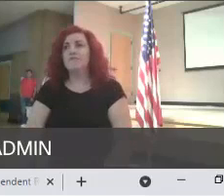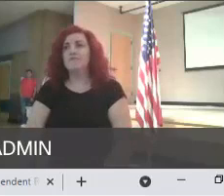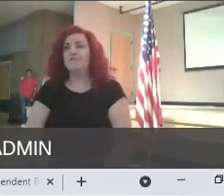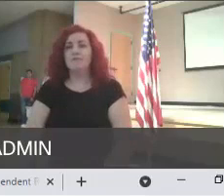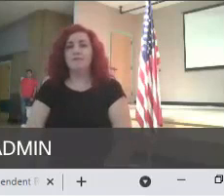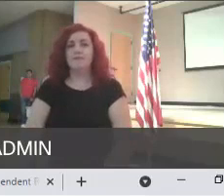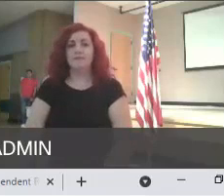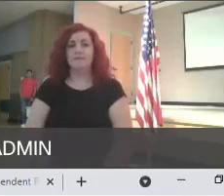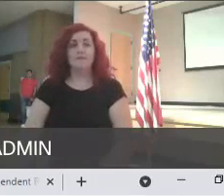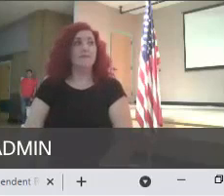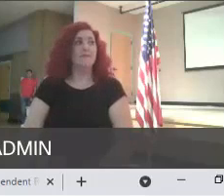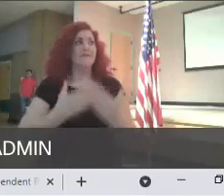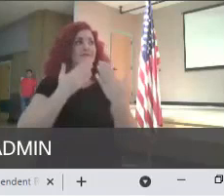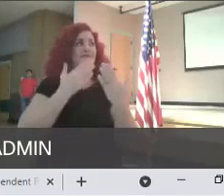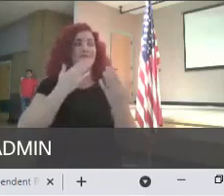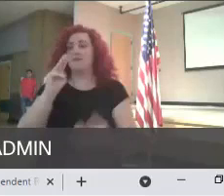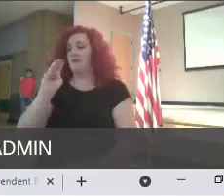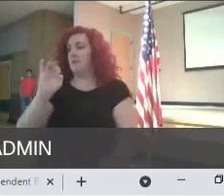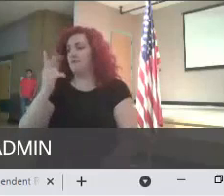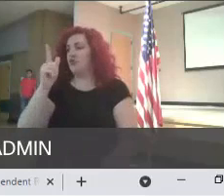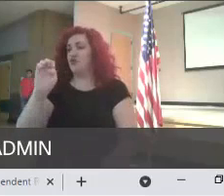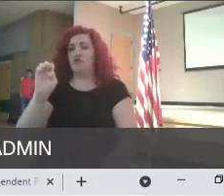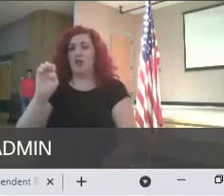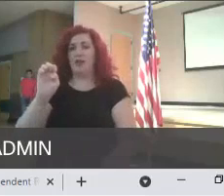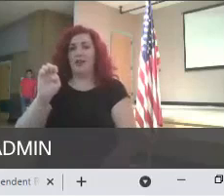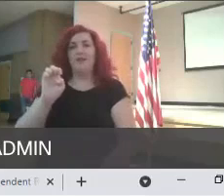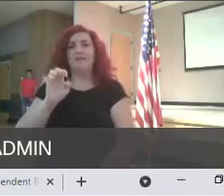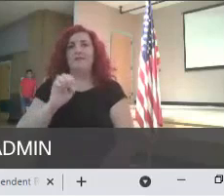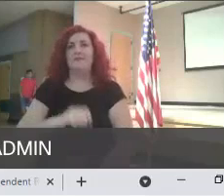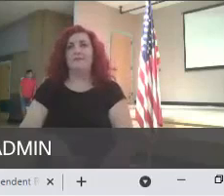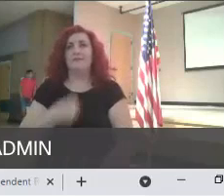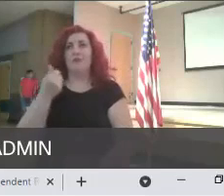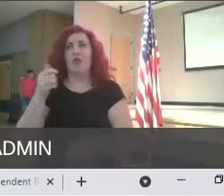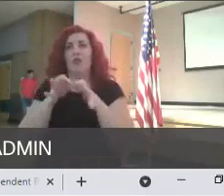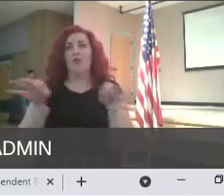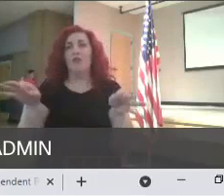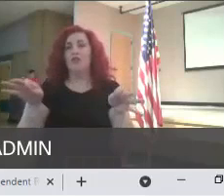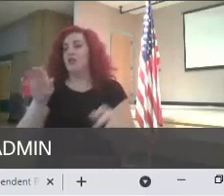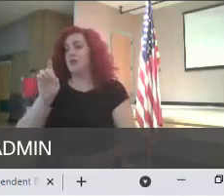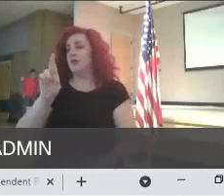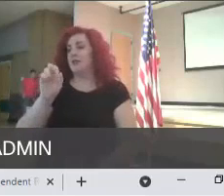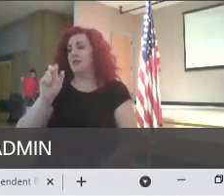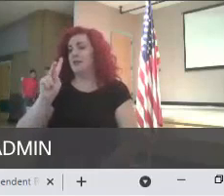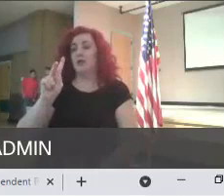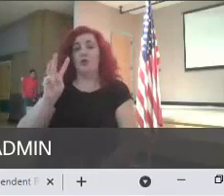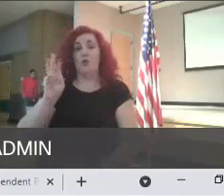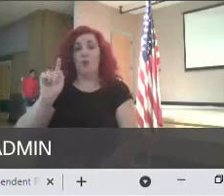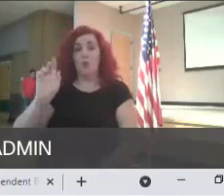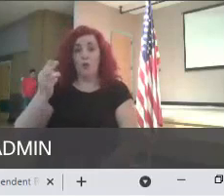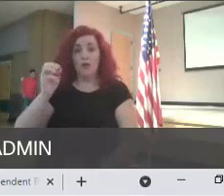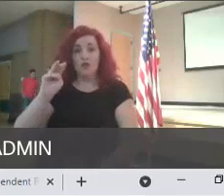Thank you, Michelle, and Yate, everybody. This is Derek Watchman. We had